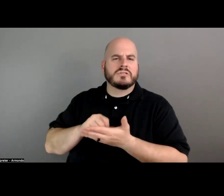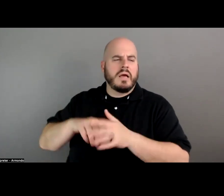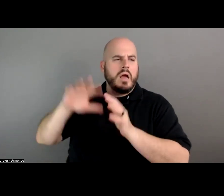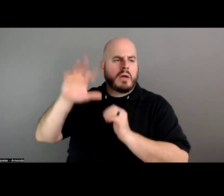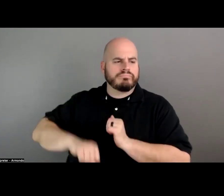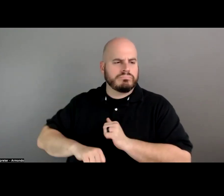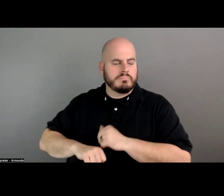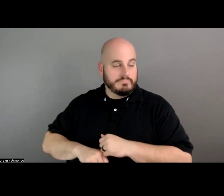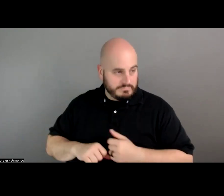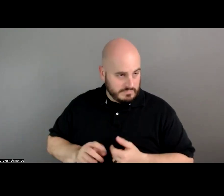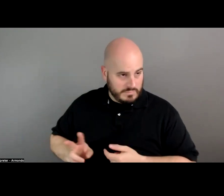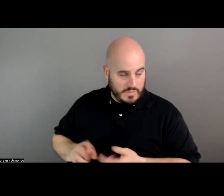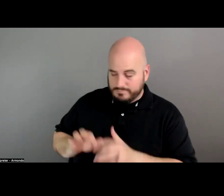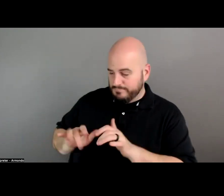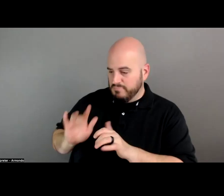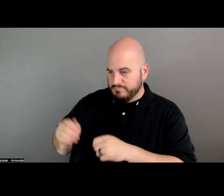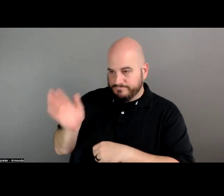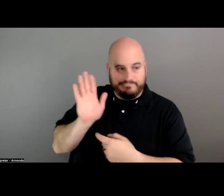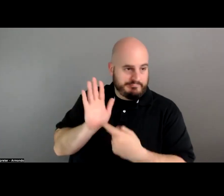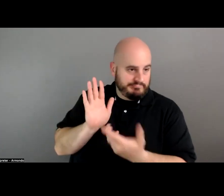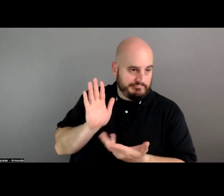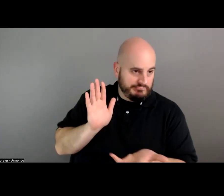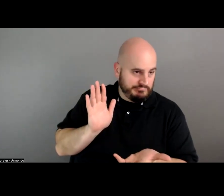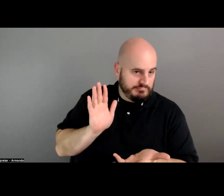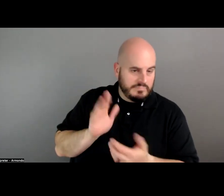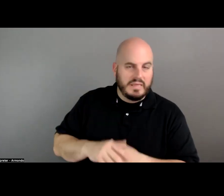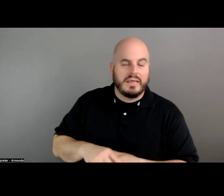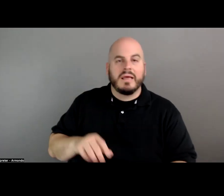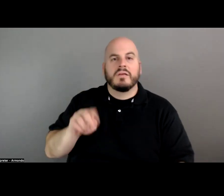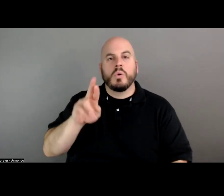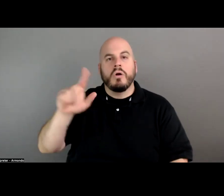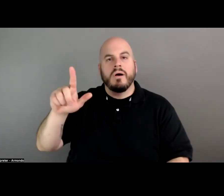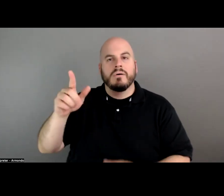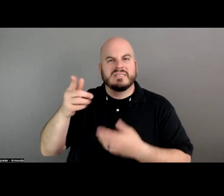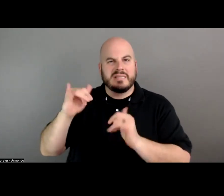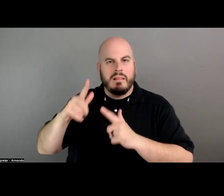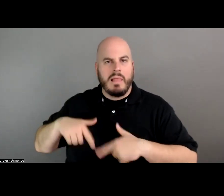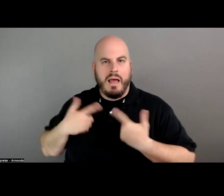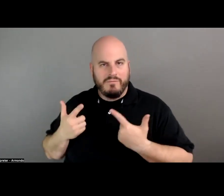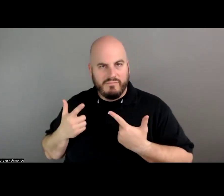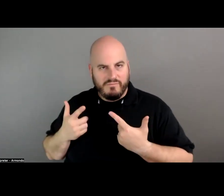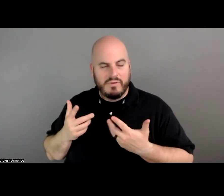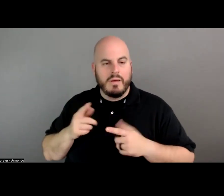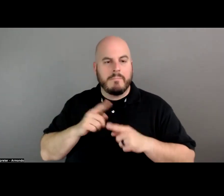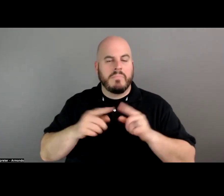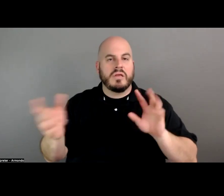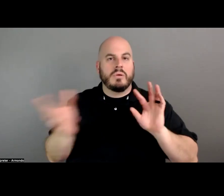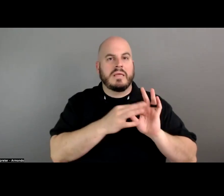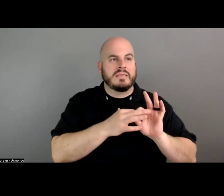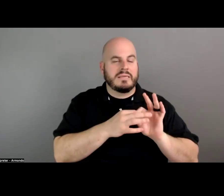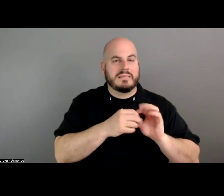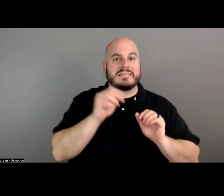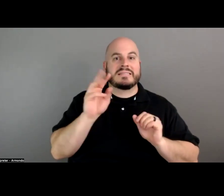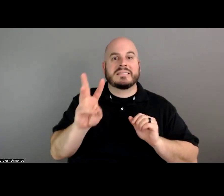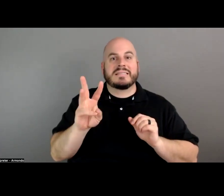your page. Even if the URL is still live and you delink it, but it was linked in 6 places and you only